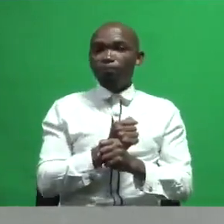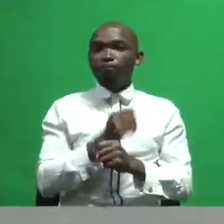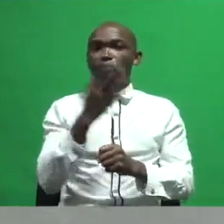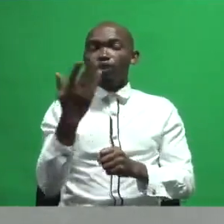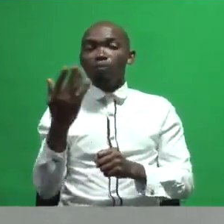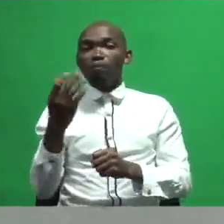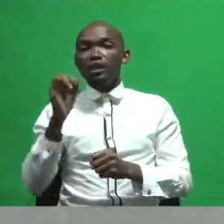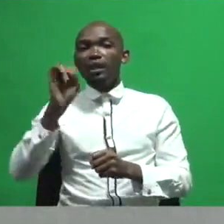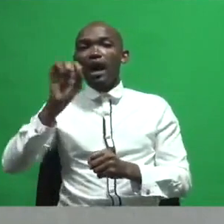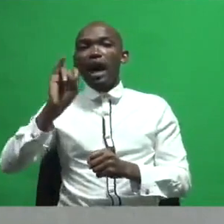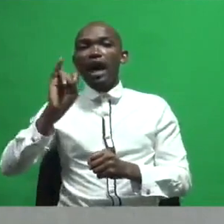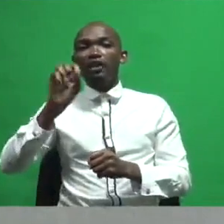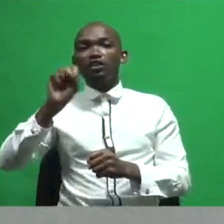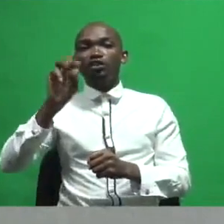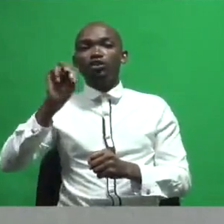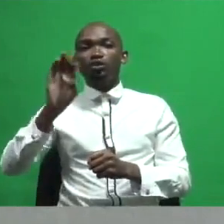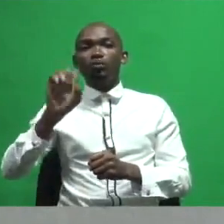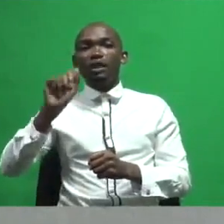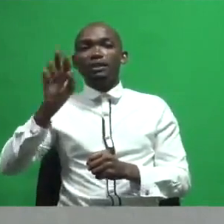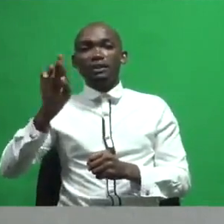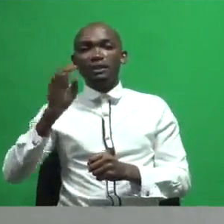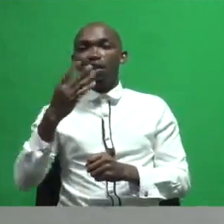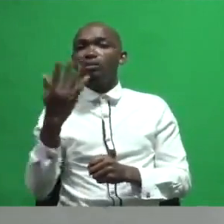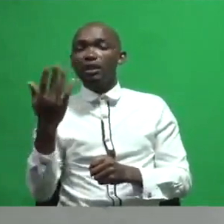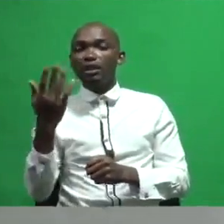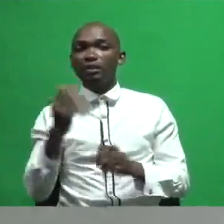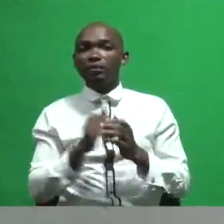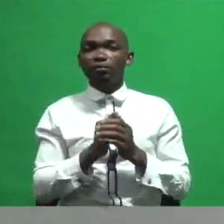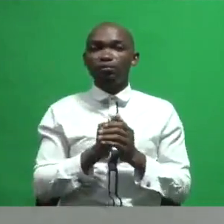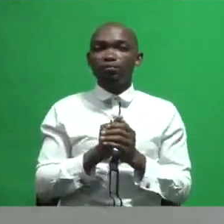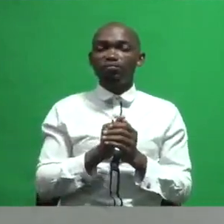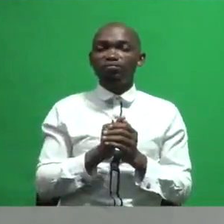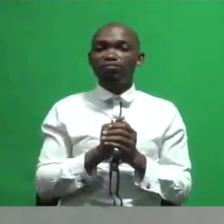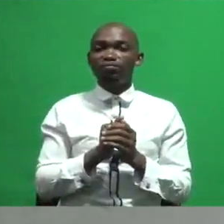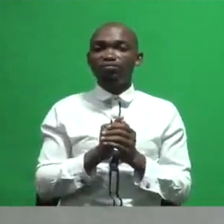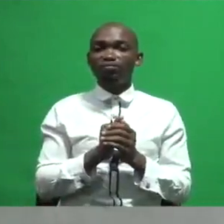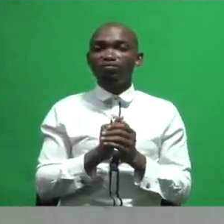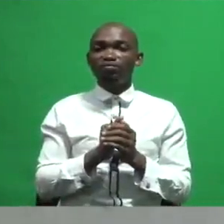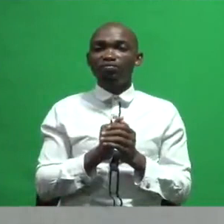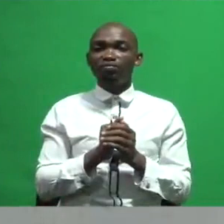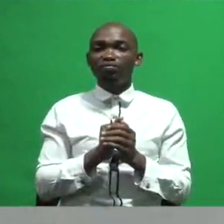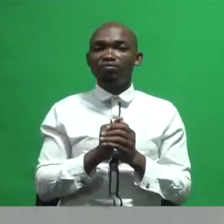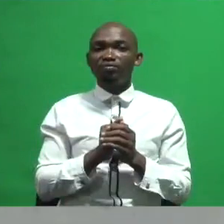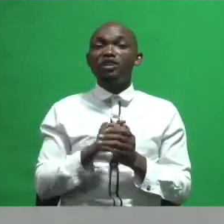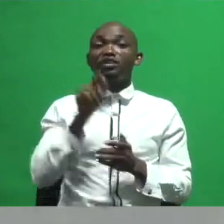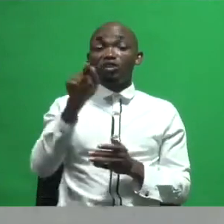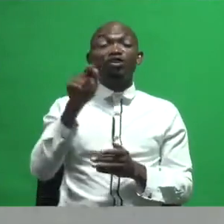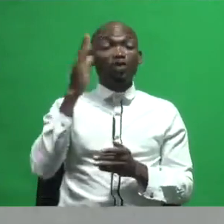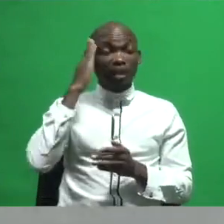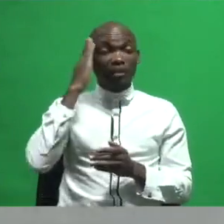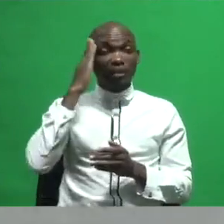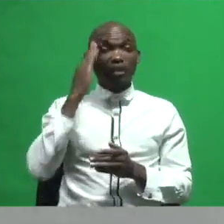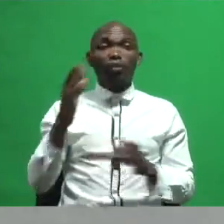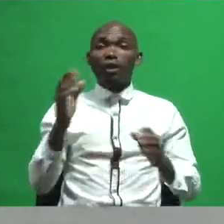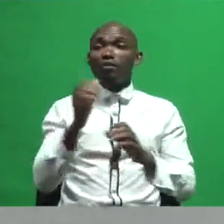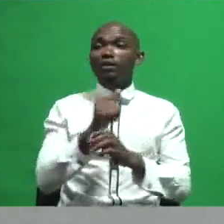many isomers? How many isomers? How many isomers? Yes, you have